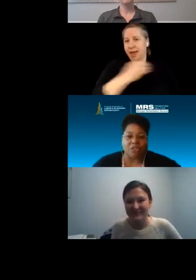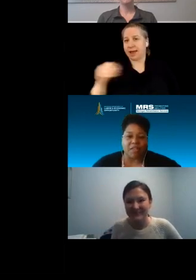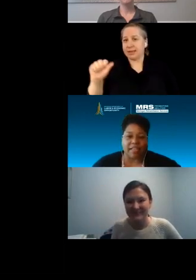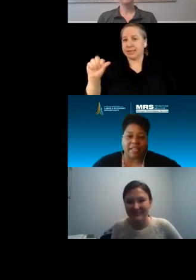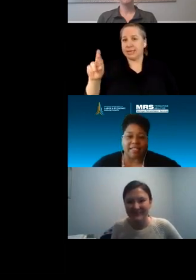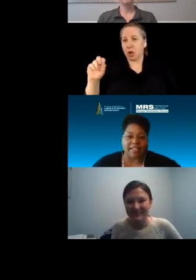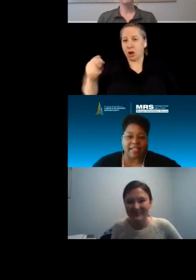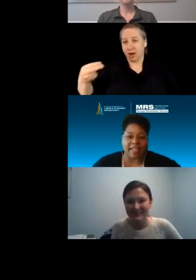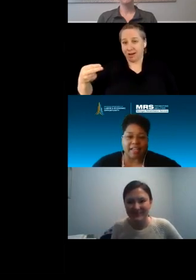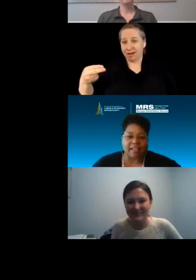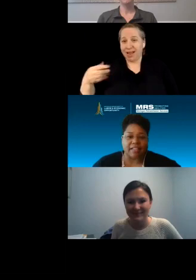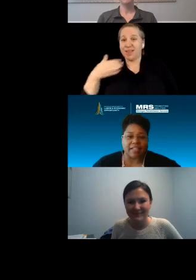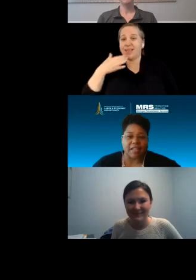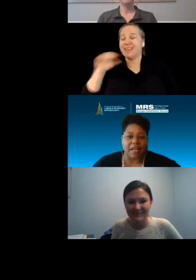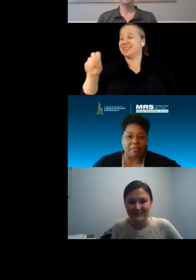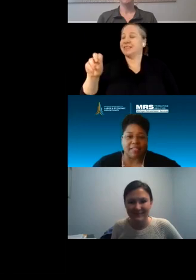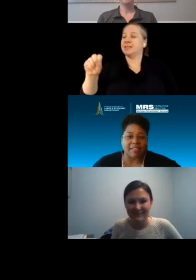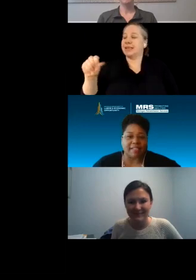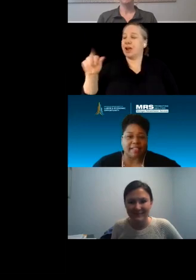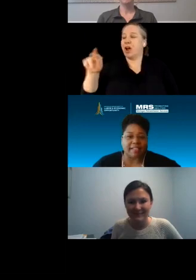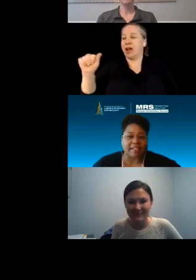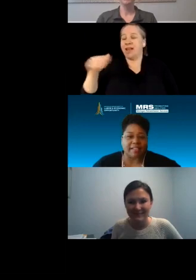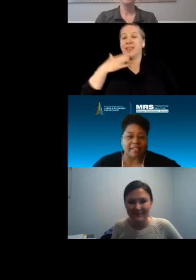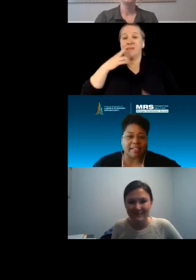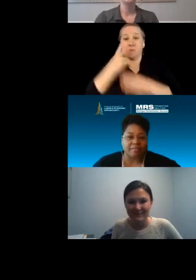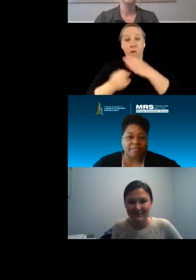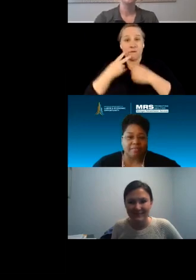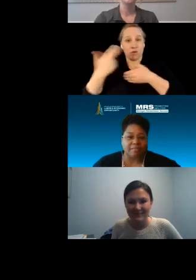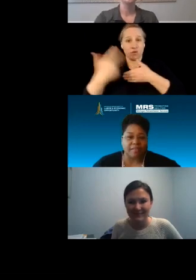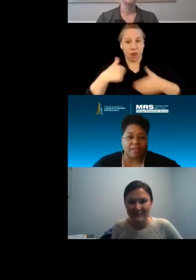for joining us today. Next slide, please.